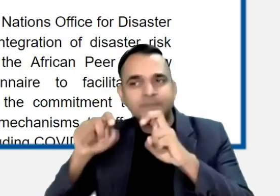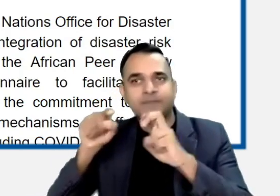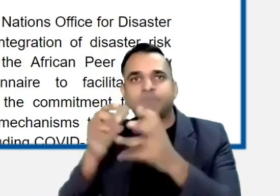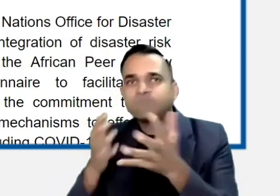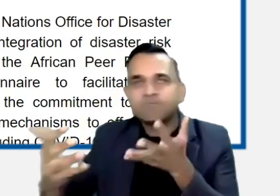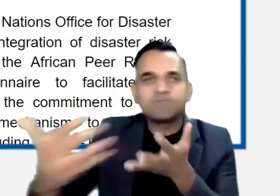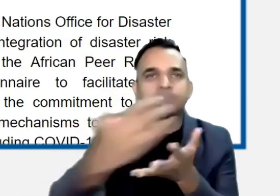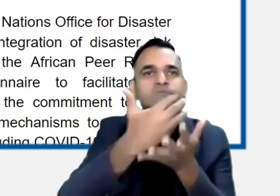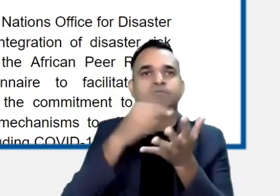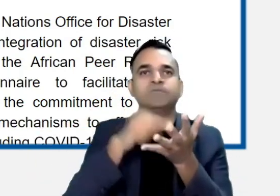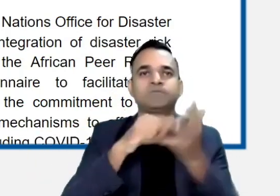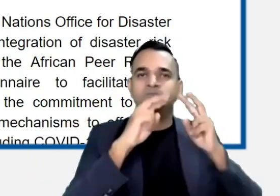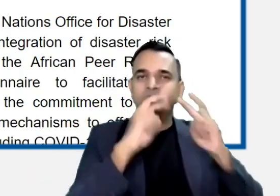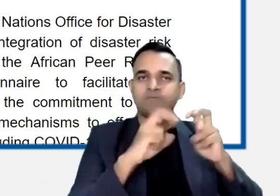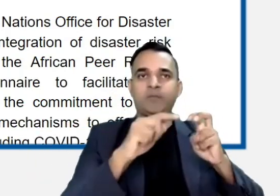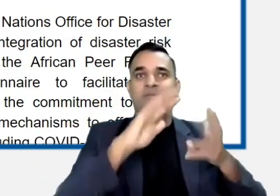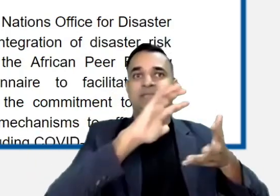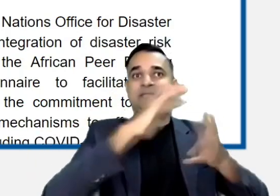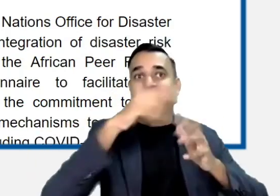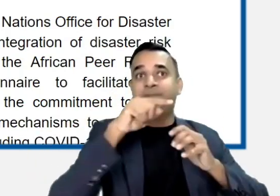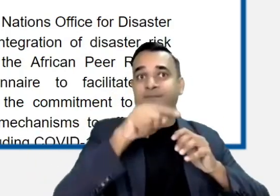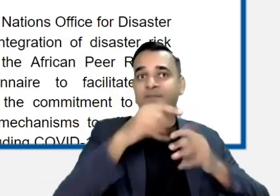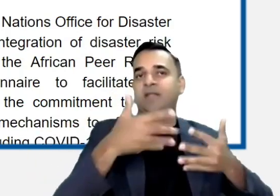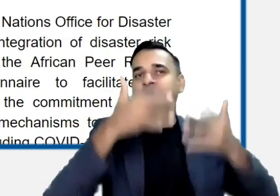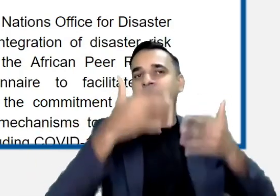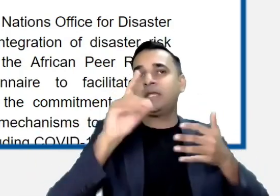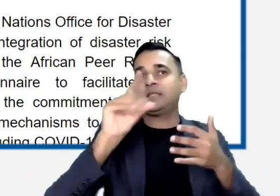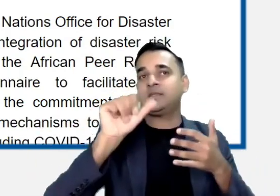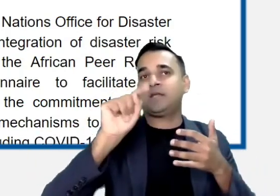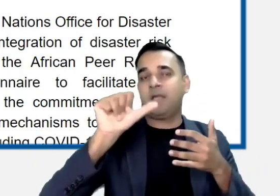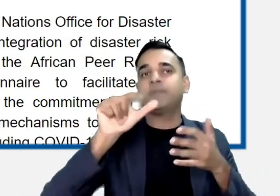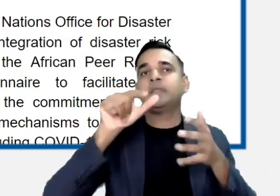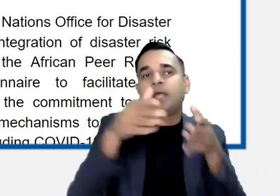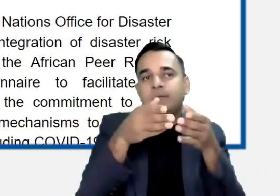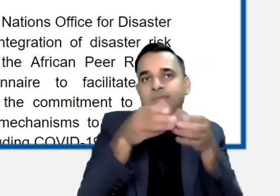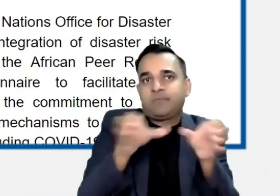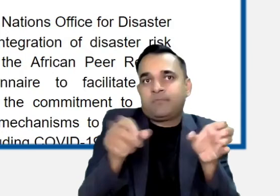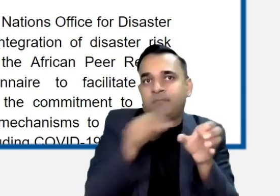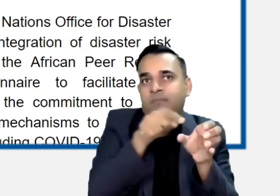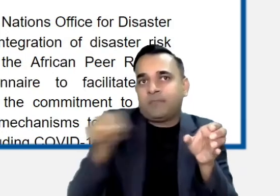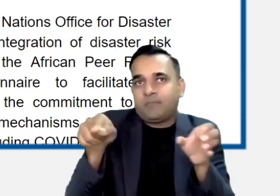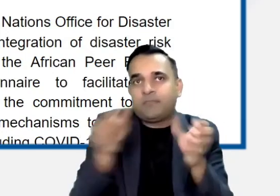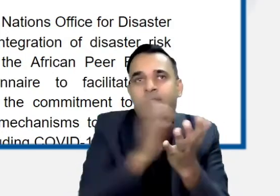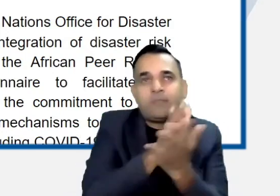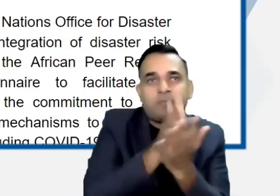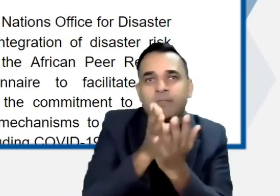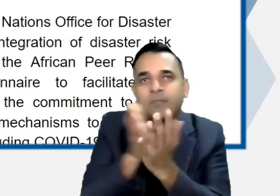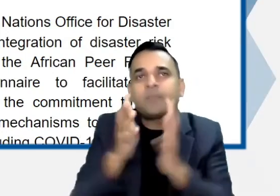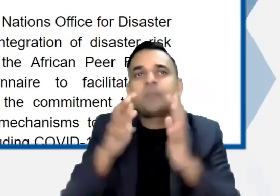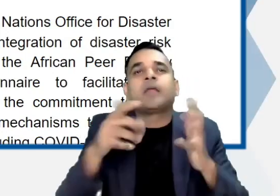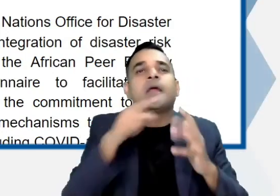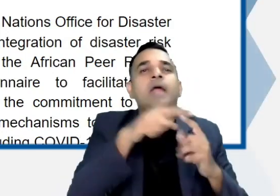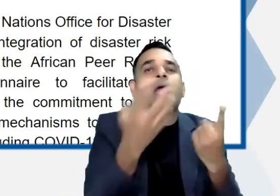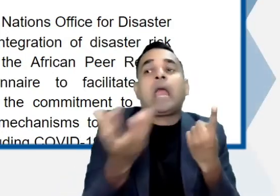exchange of disaster-related data between institutions responsible for disaster risk reduction and management and other relevant